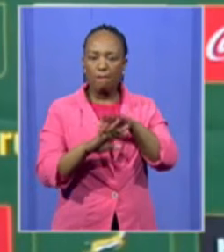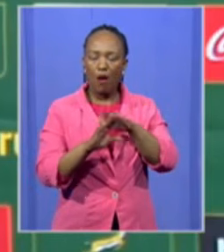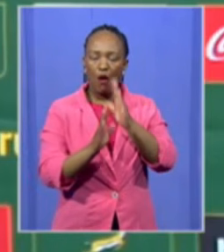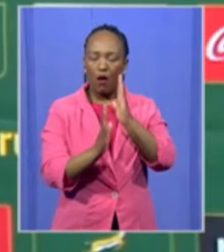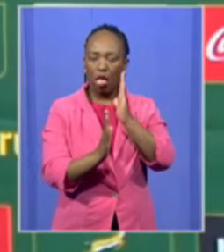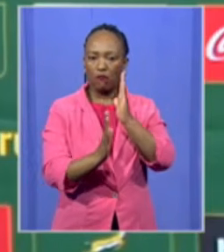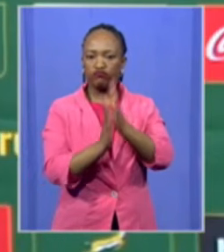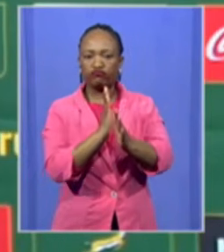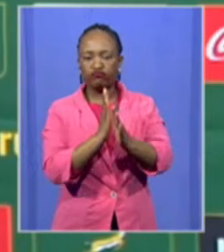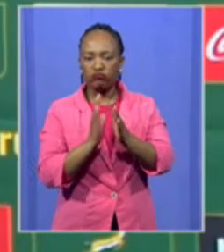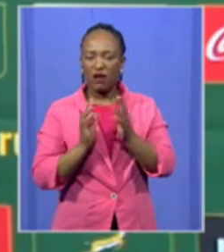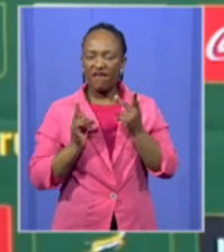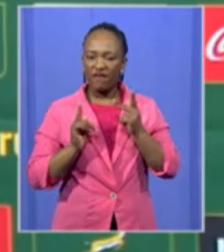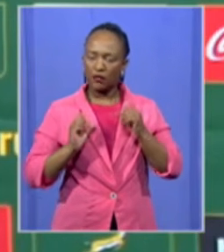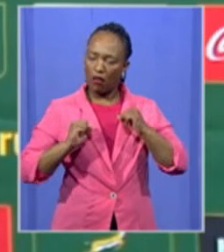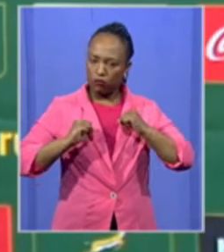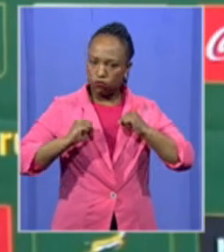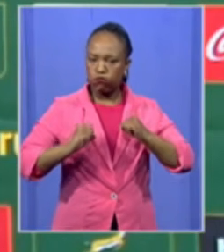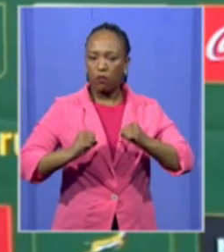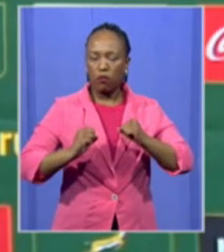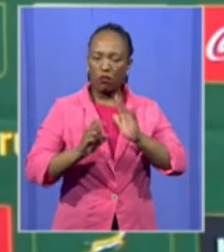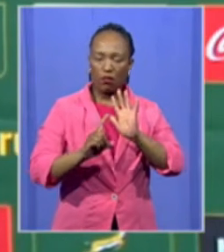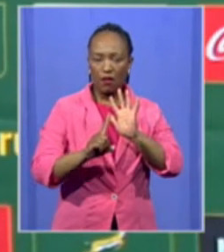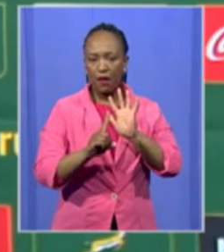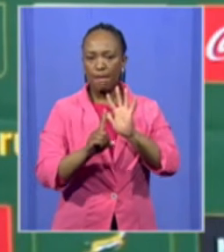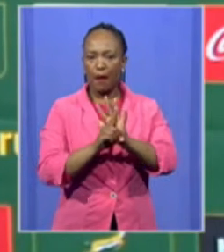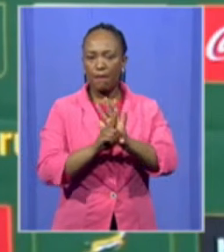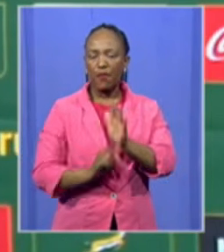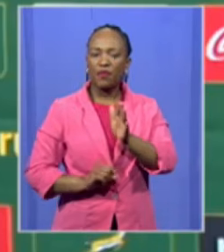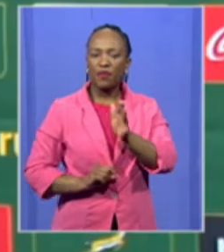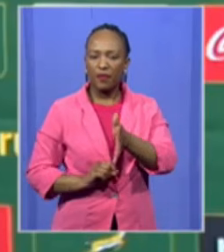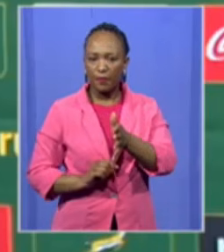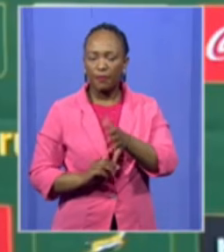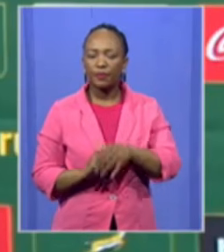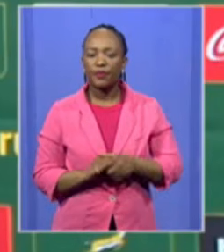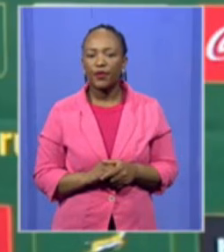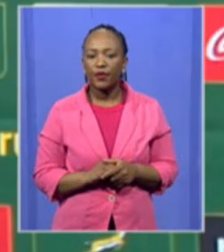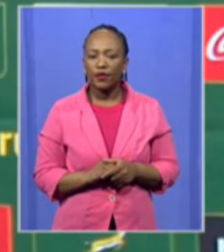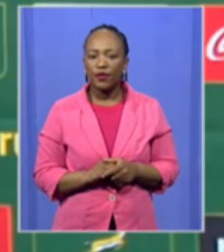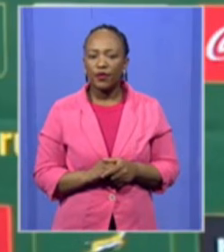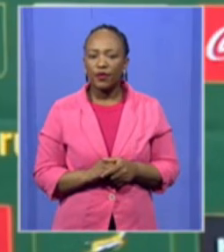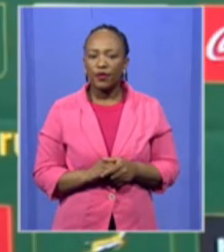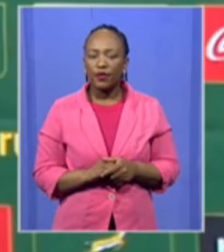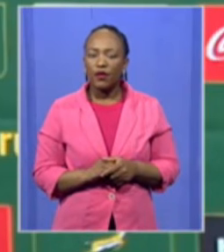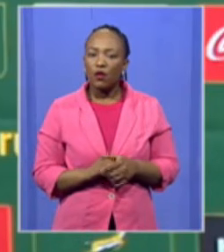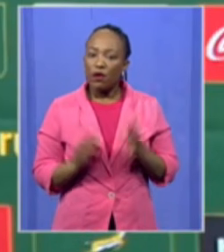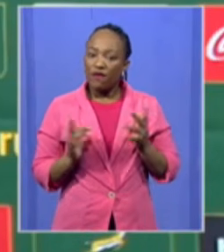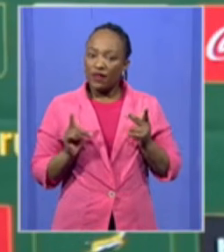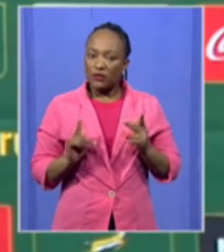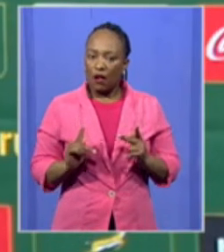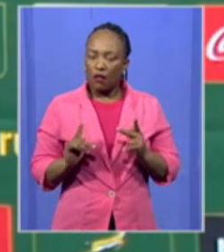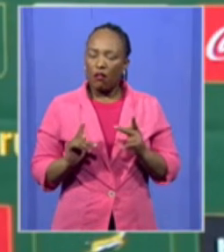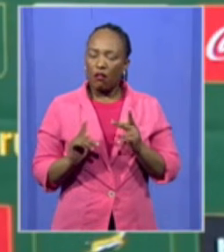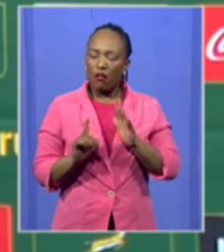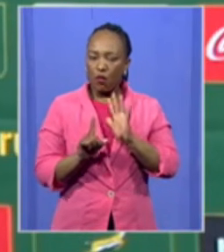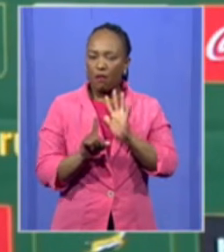physical in the wider channels of the breakdown and the tackle, and every aspect of the game they'll try to be physical, but I also feel